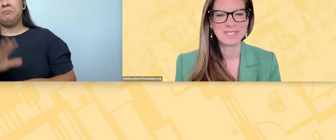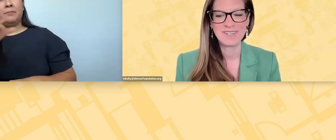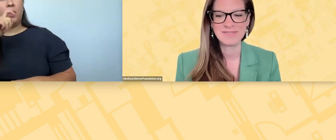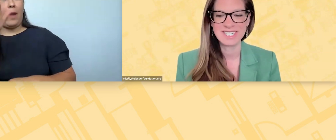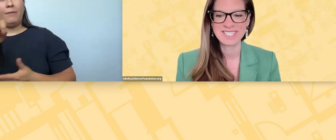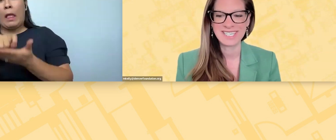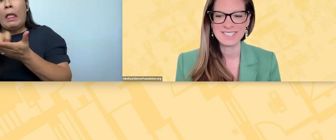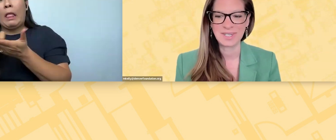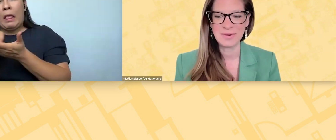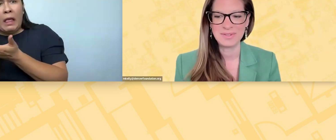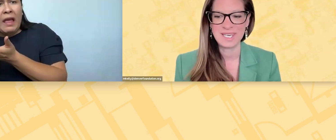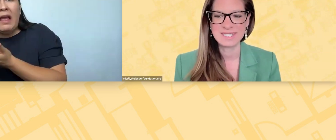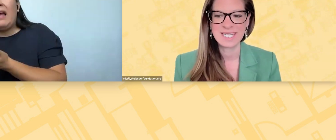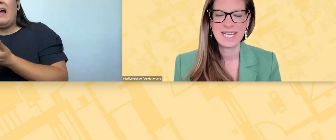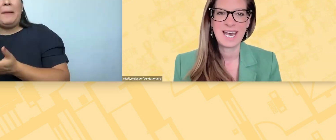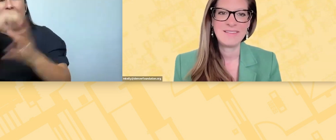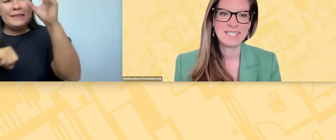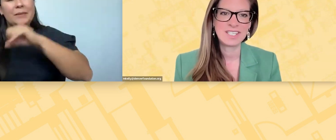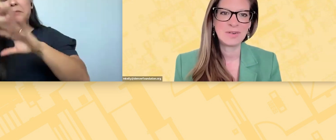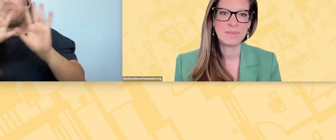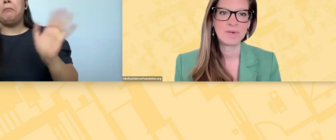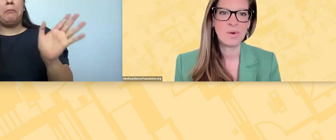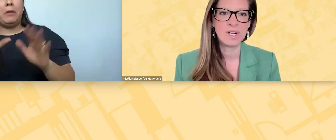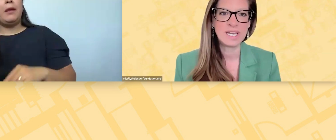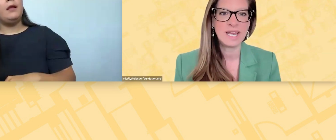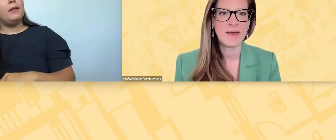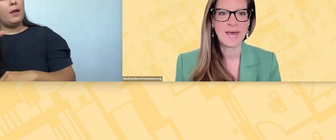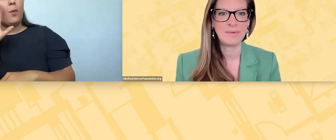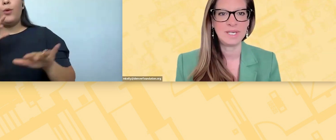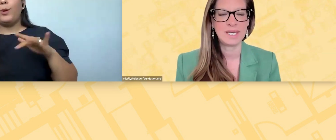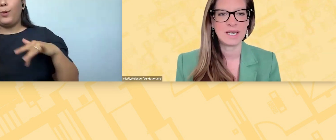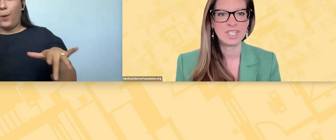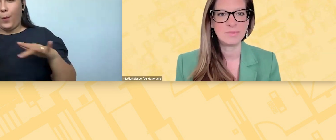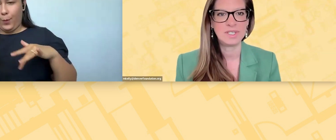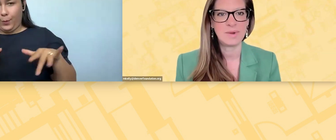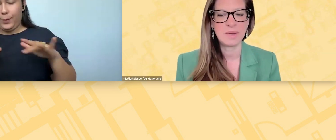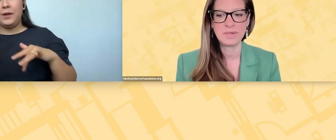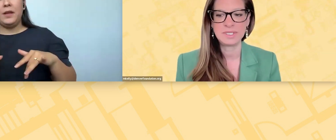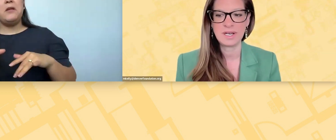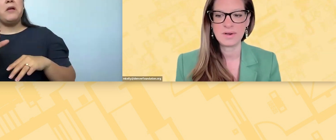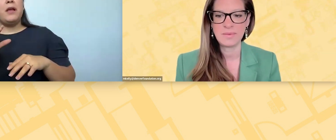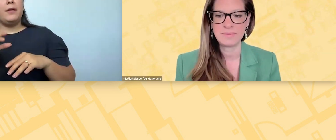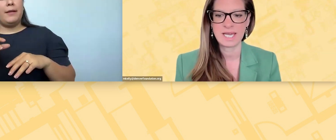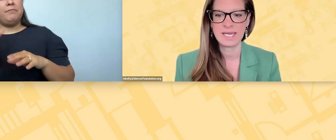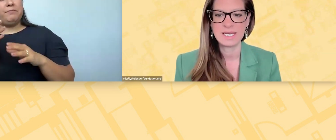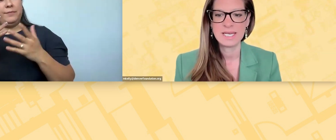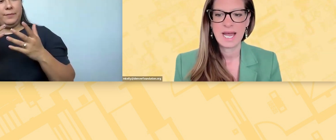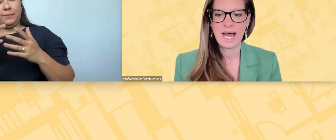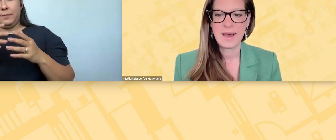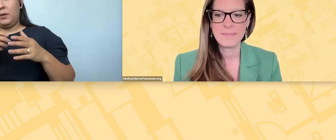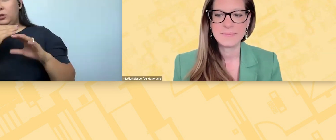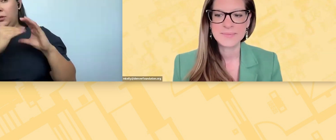down notes feverishly as you go through this. The session will be recorded, and that will be shared with you and posted on our website.